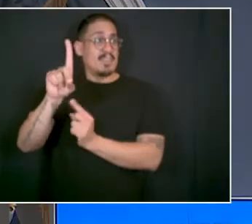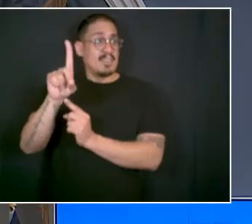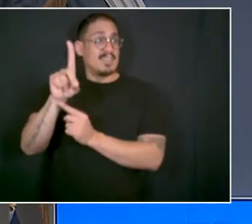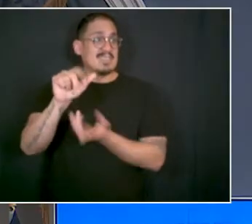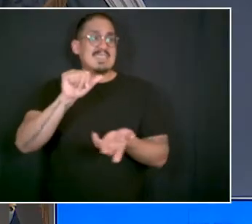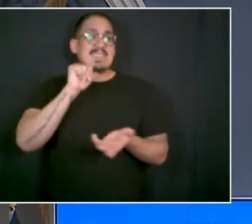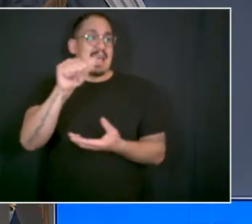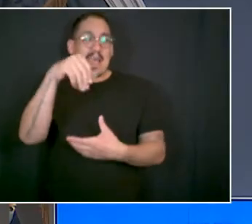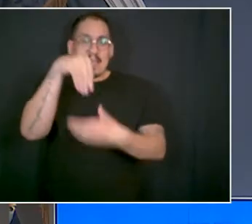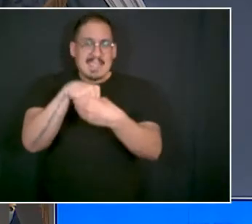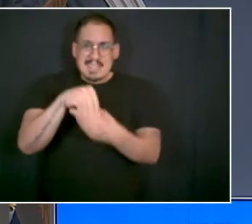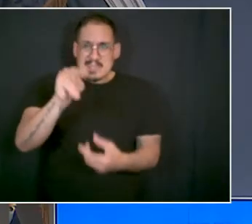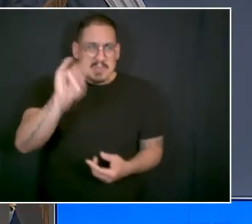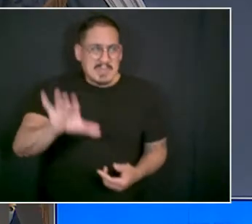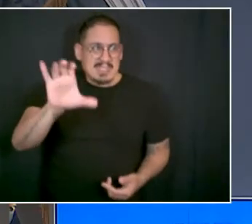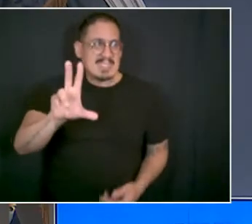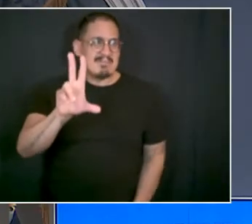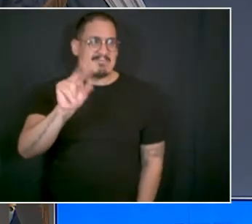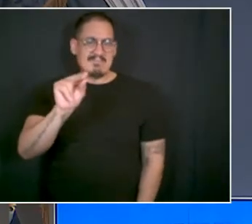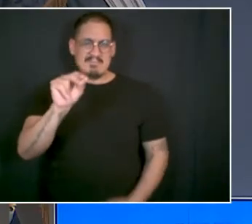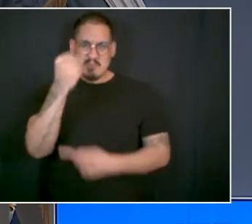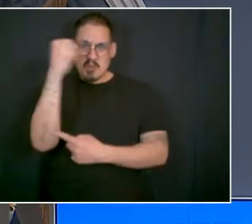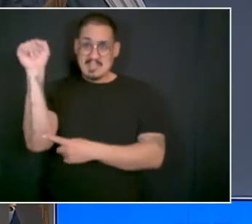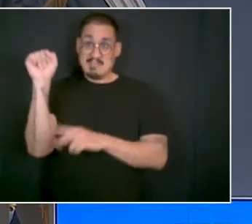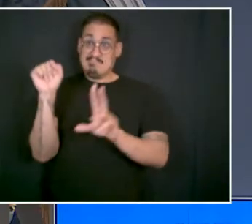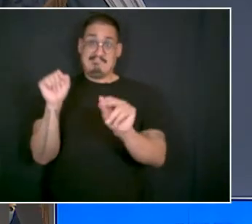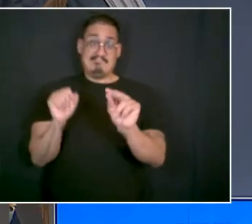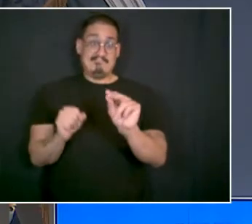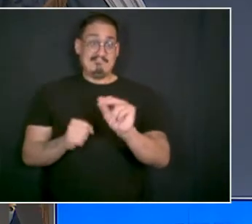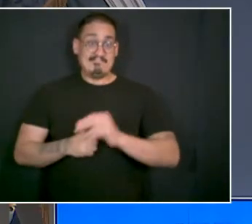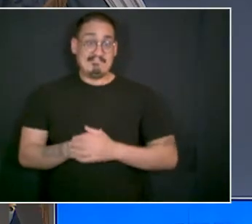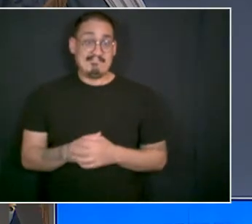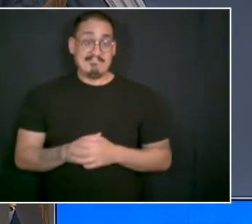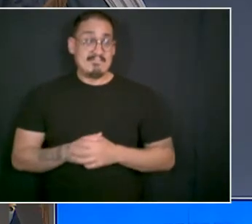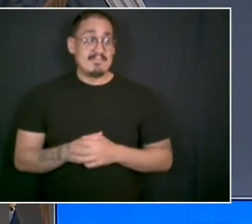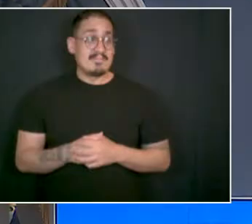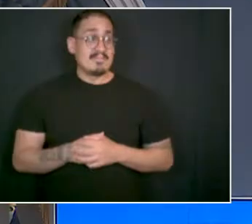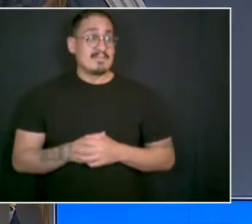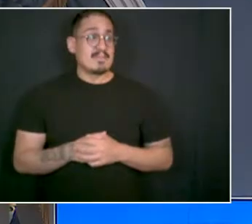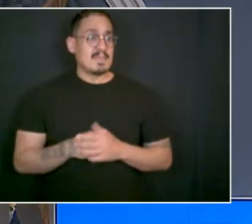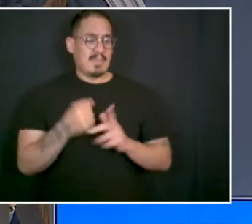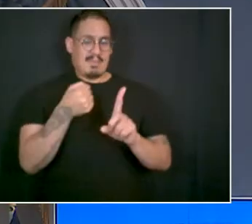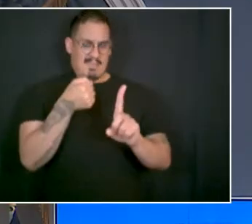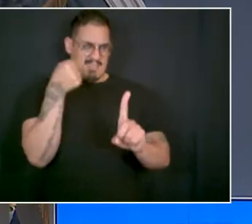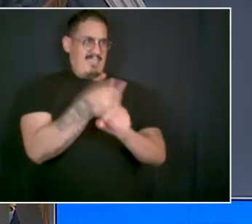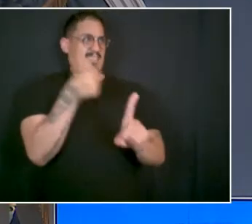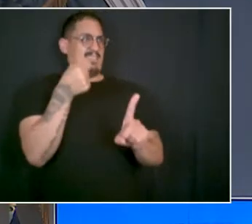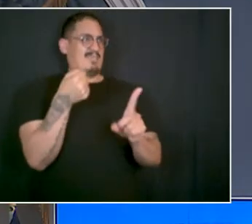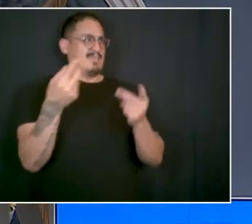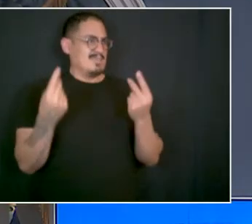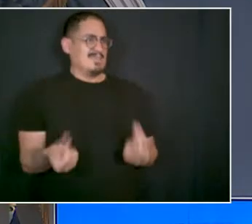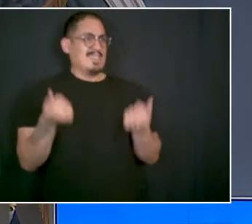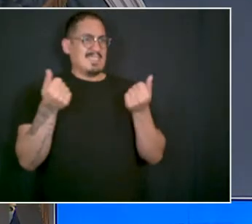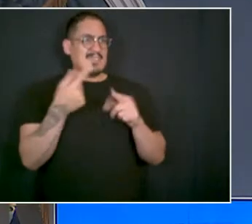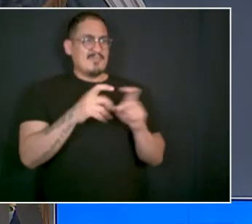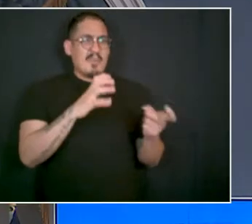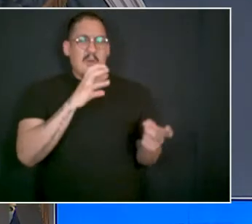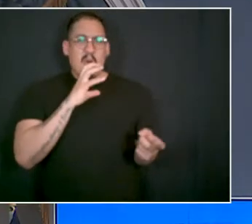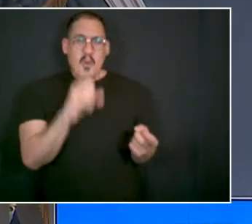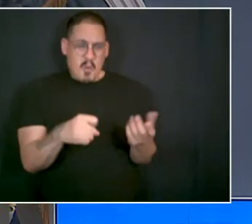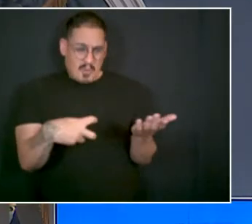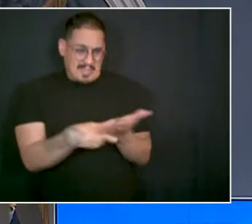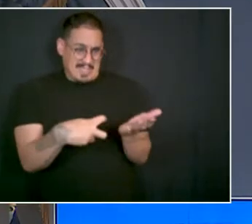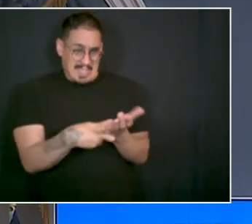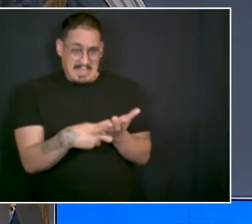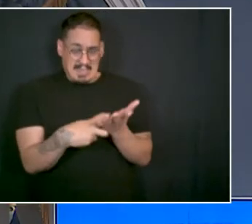Columbia protest. She was out of the country. And all of a sudden, because of these summonses that were dismissed, apparently she somehow winds up on the radar